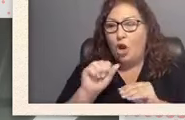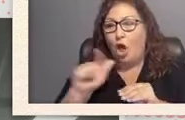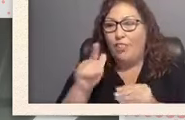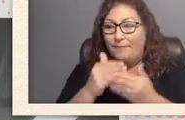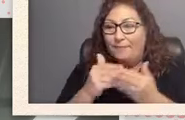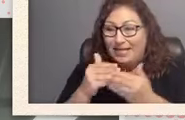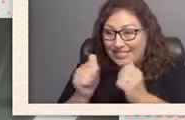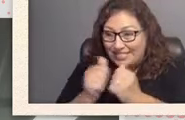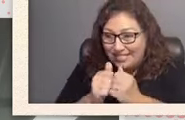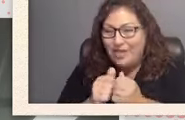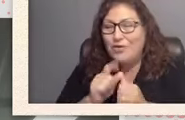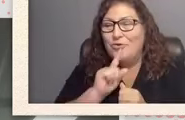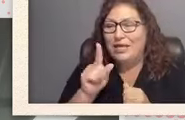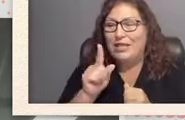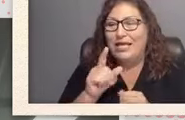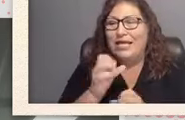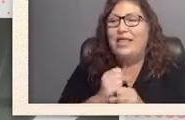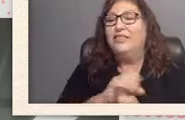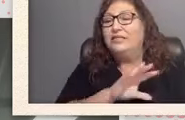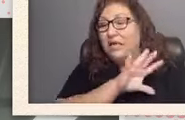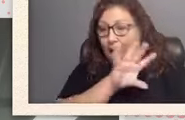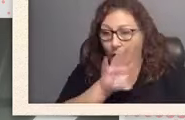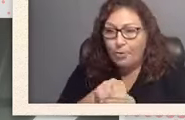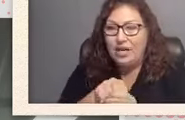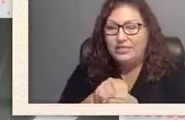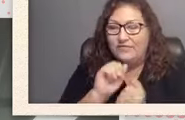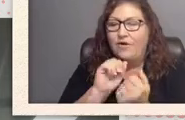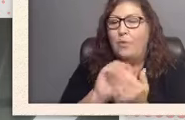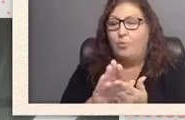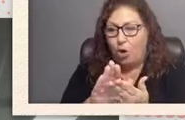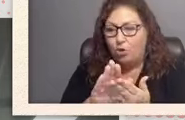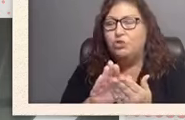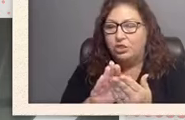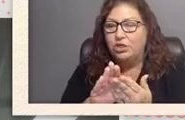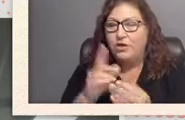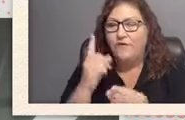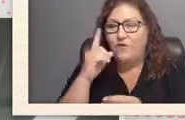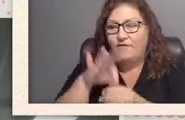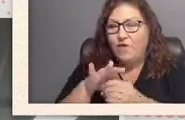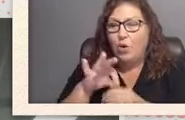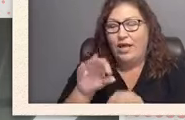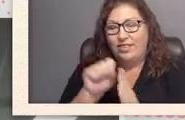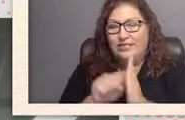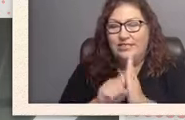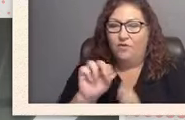really comprehensive approach towards voting in the state of Florida.